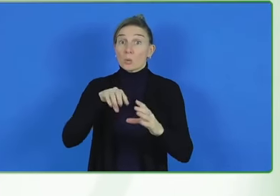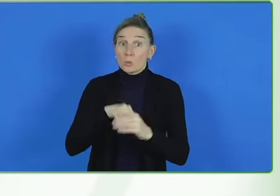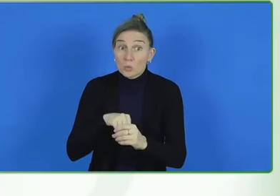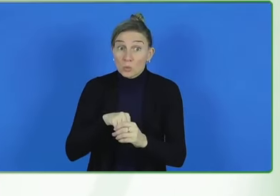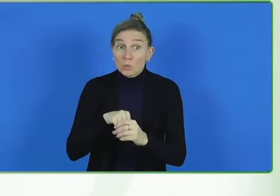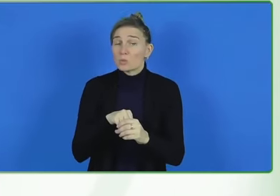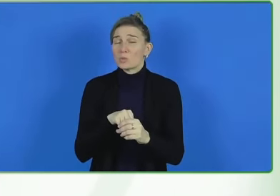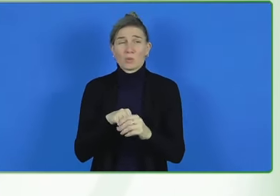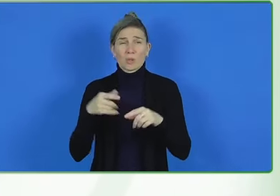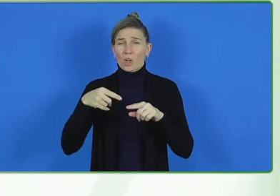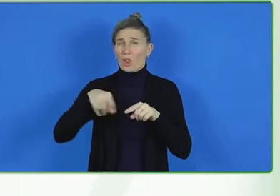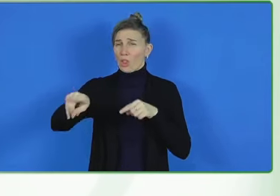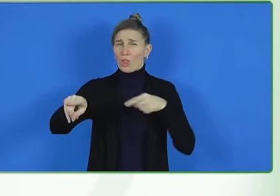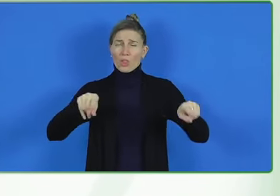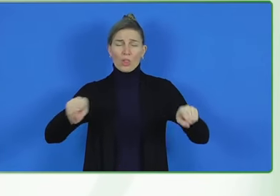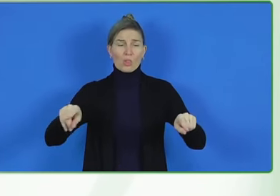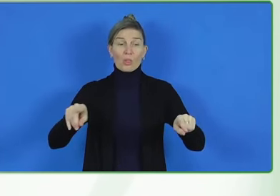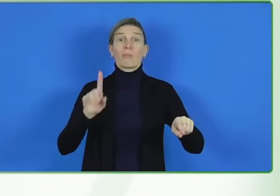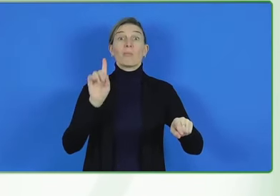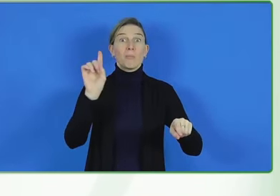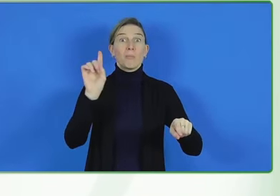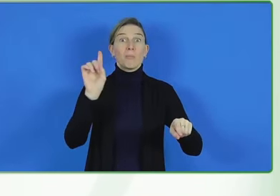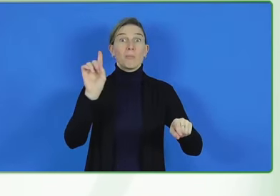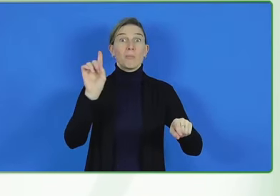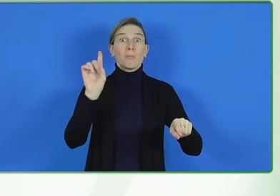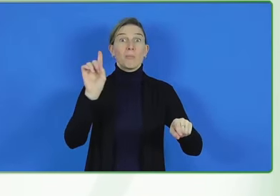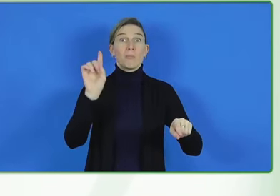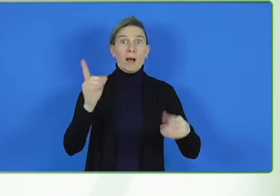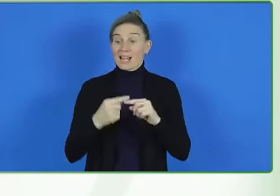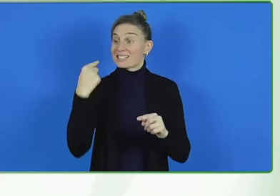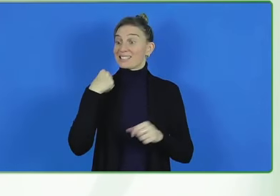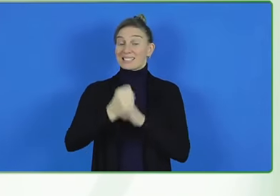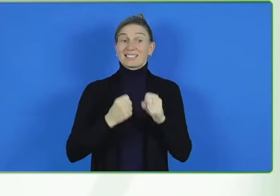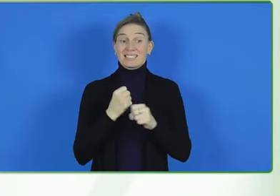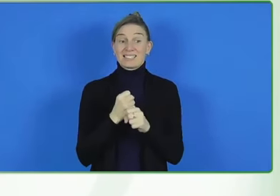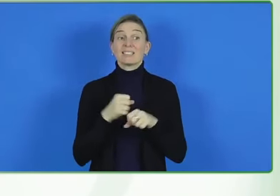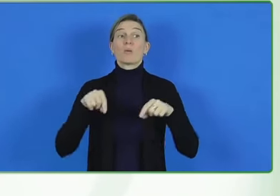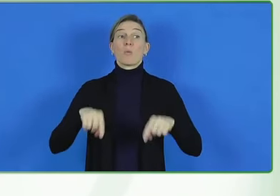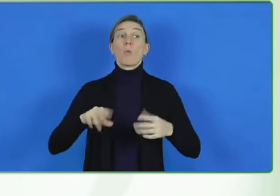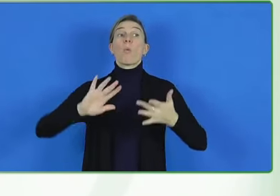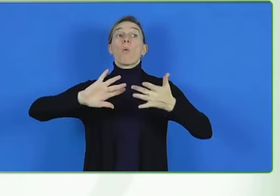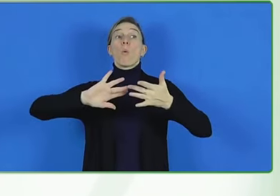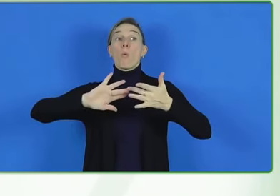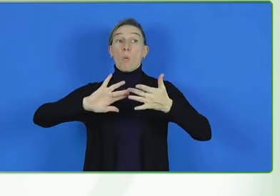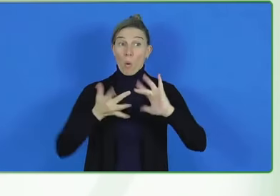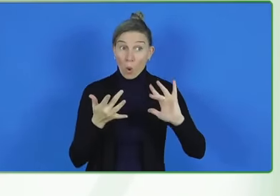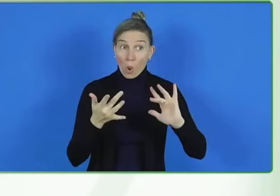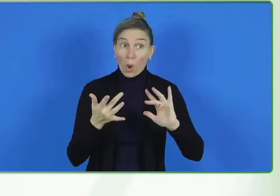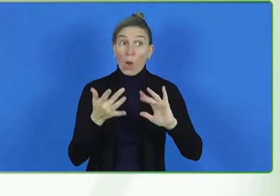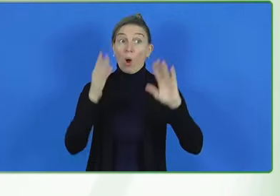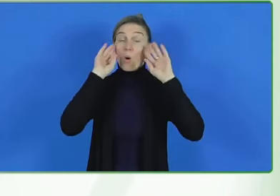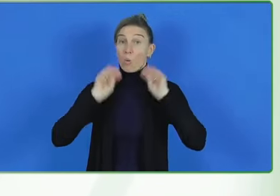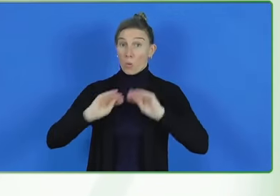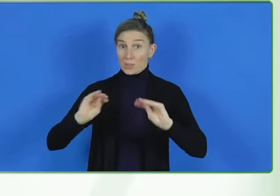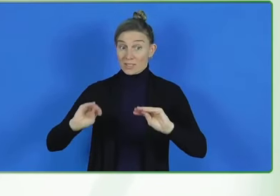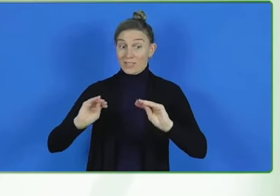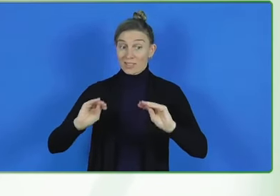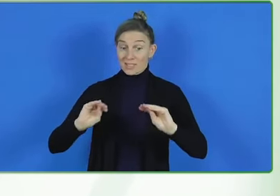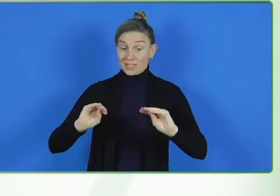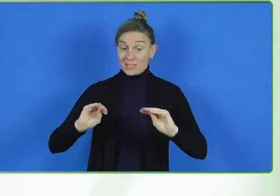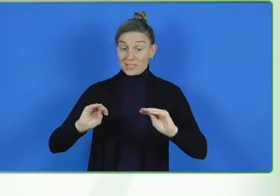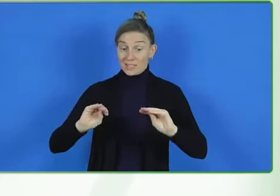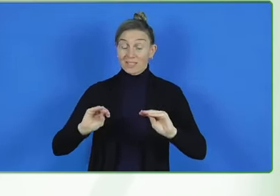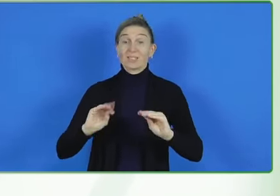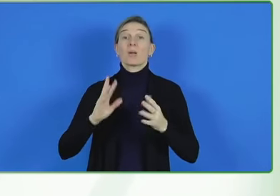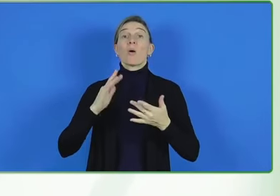an online course of CENADIS in order to educate the public servants